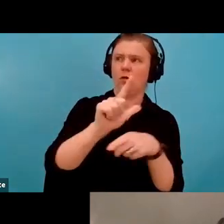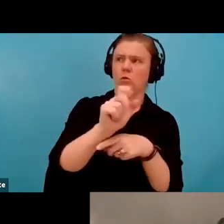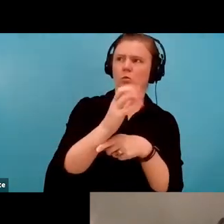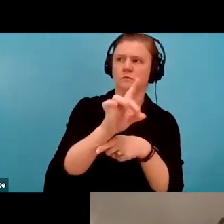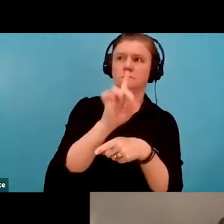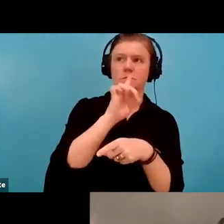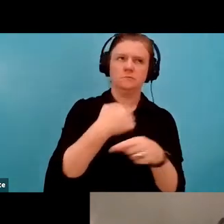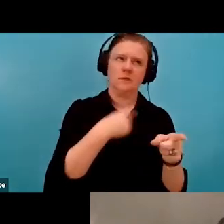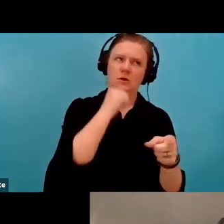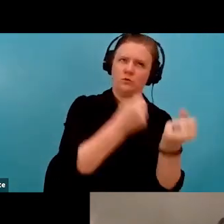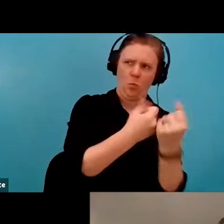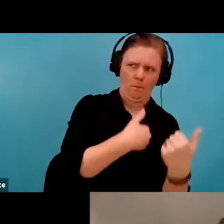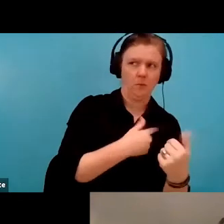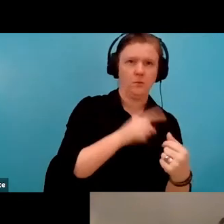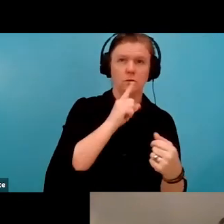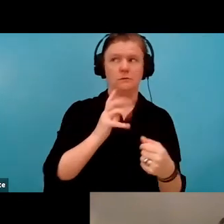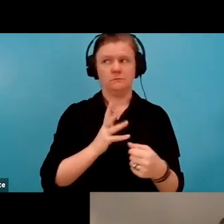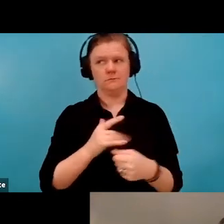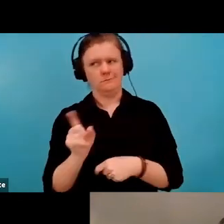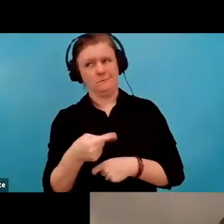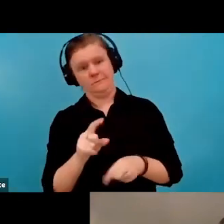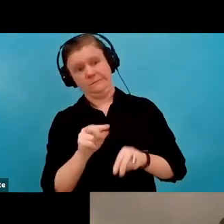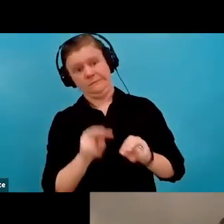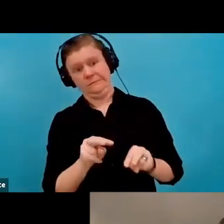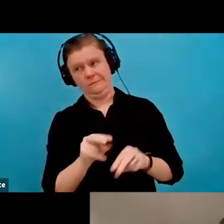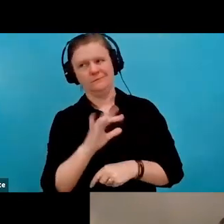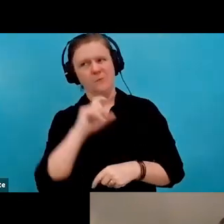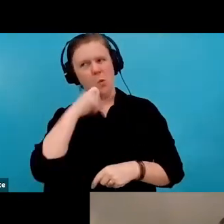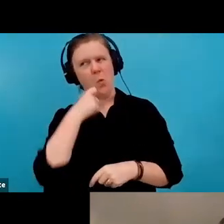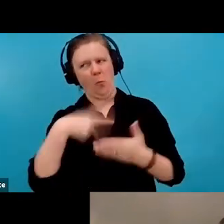not sponsored by them, but go take a look if you wish.